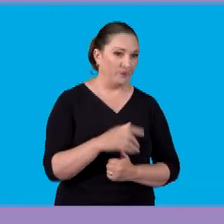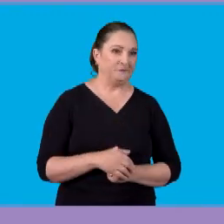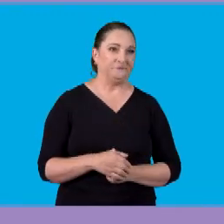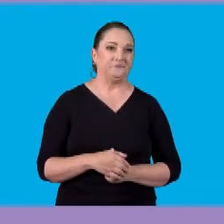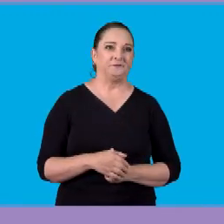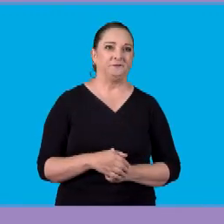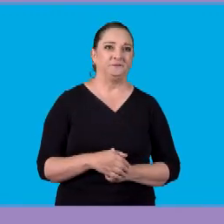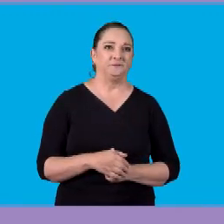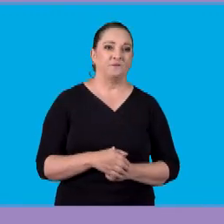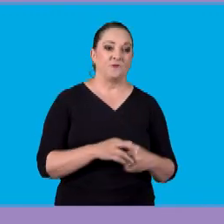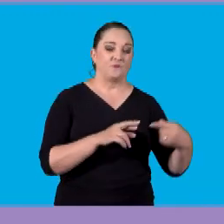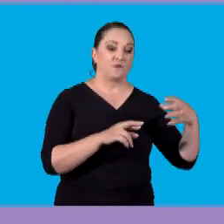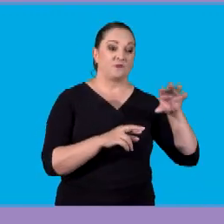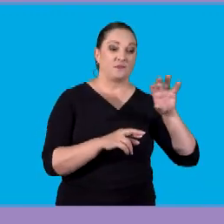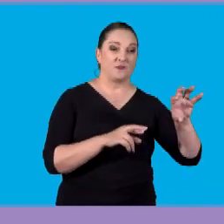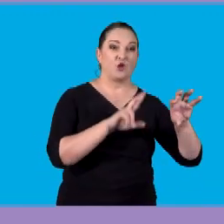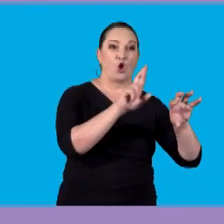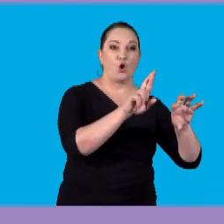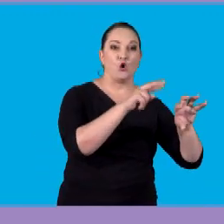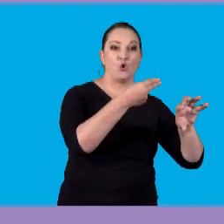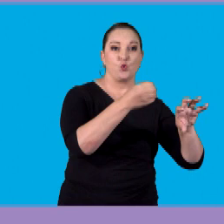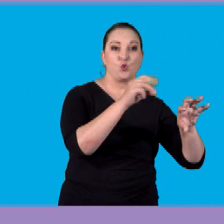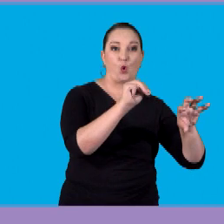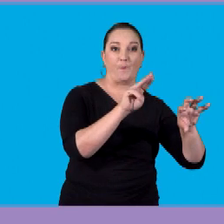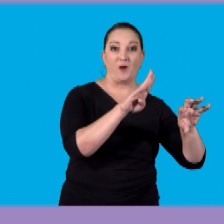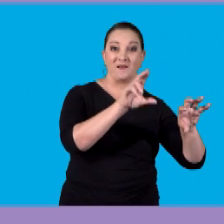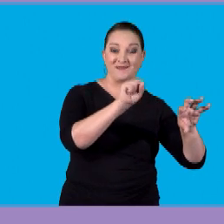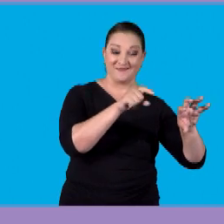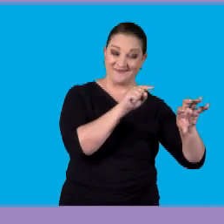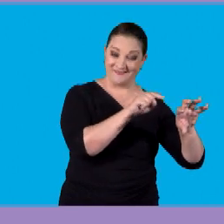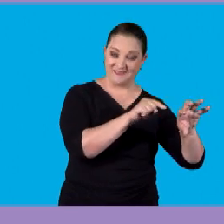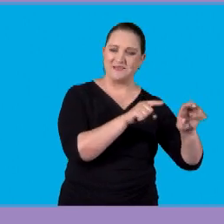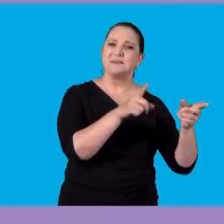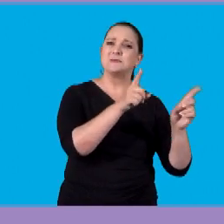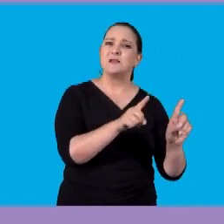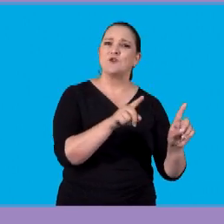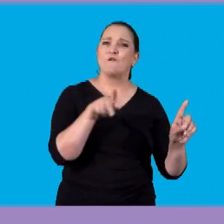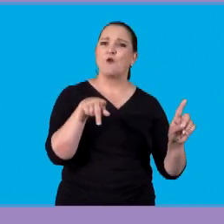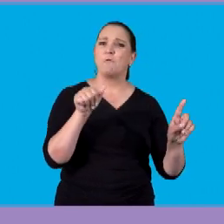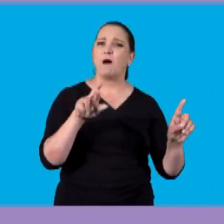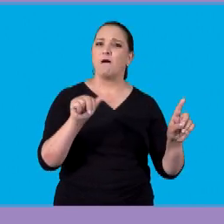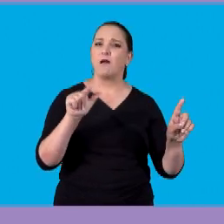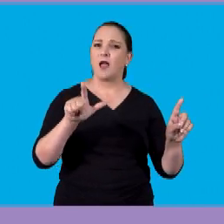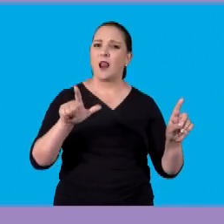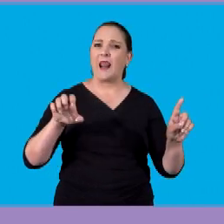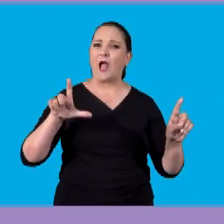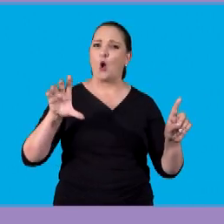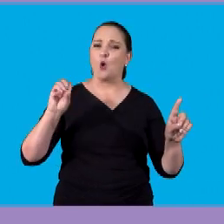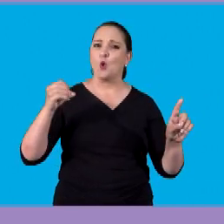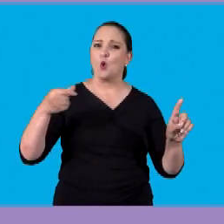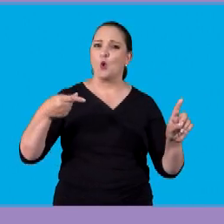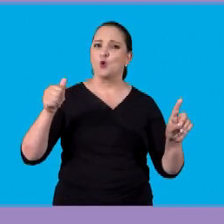says, explain why a rhombus is a special kind of parallelogram by comparing the properties of